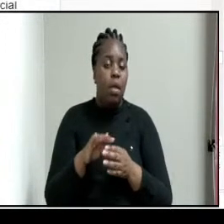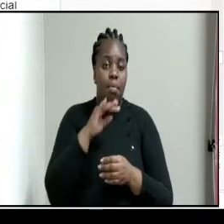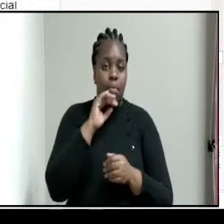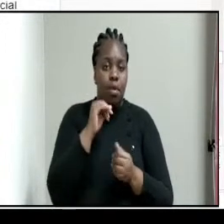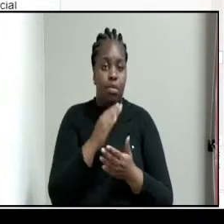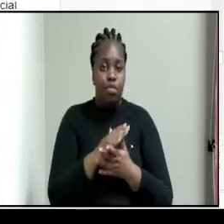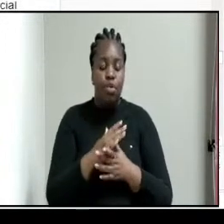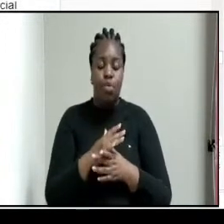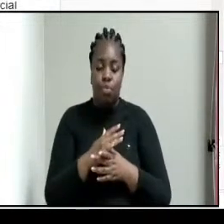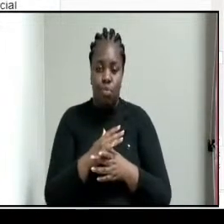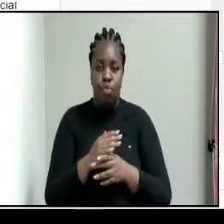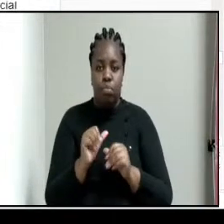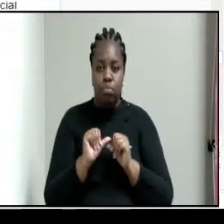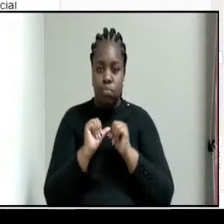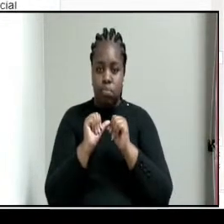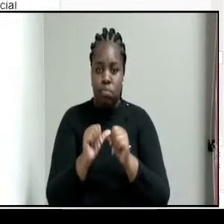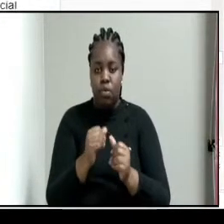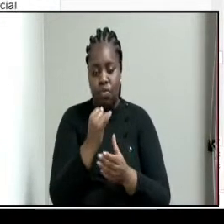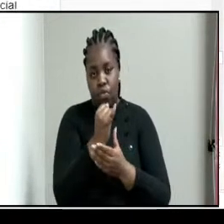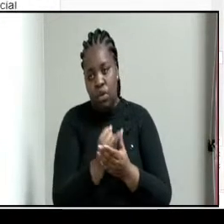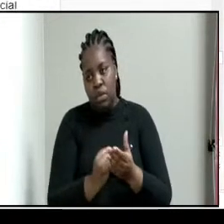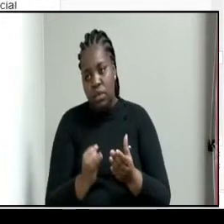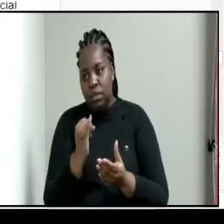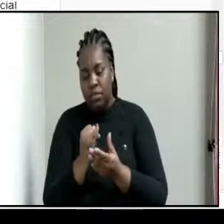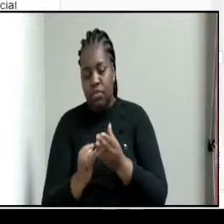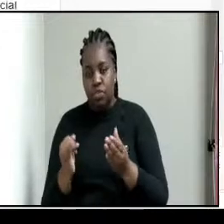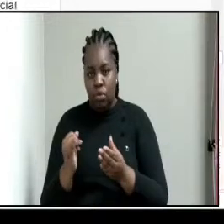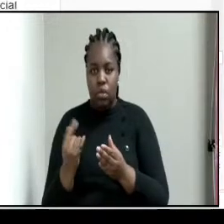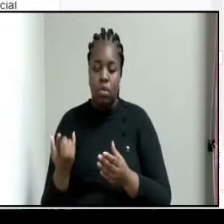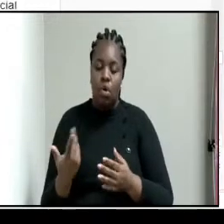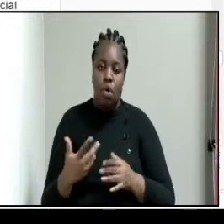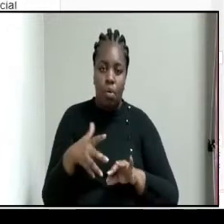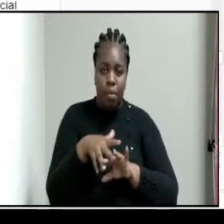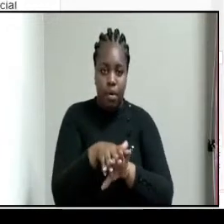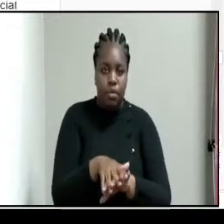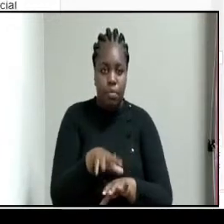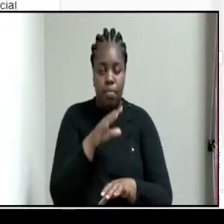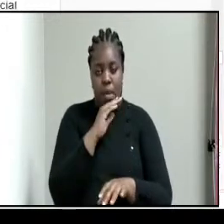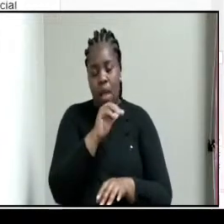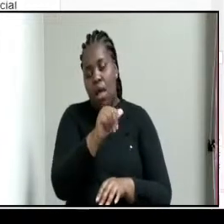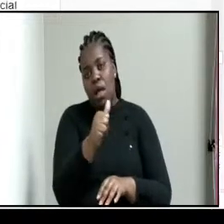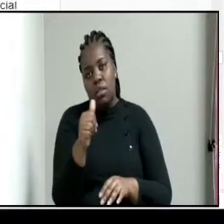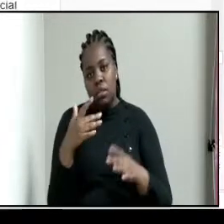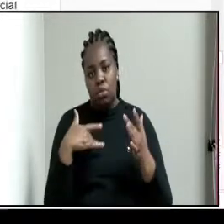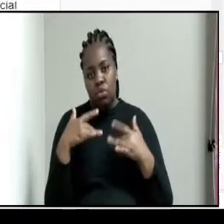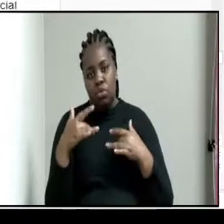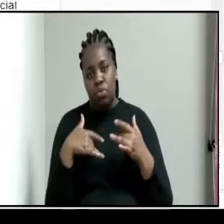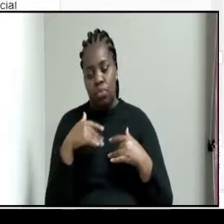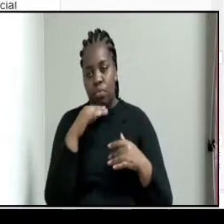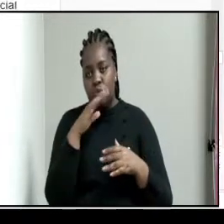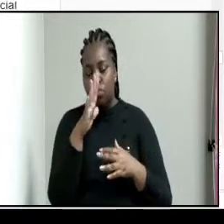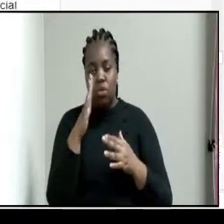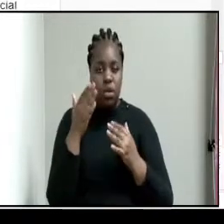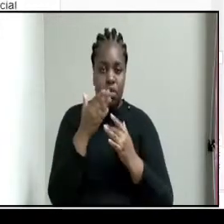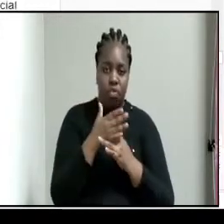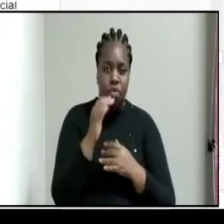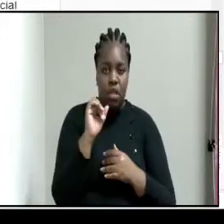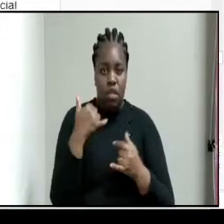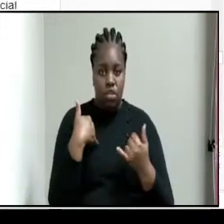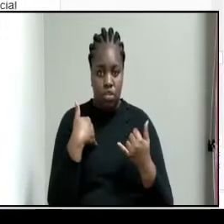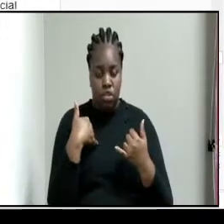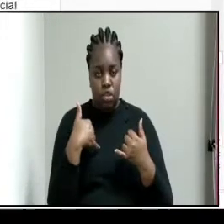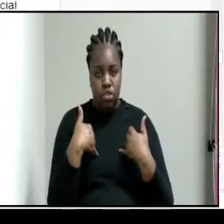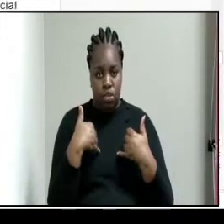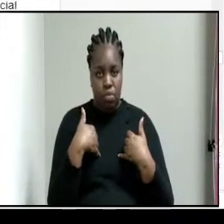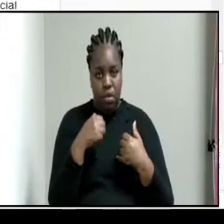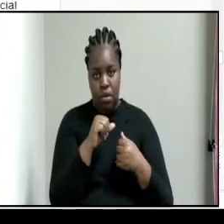monitoring mechanisms to restrain individuals, corporations, and all other concerned entities from interfering with the enjoyment of